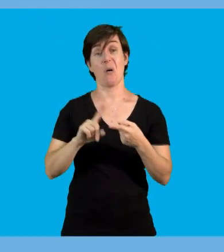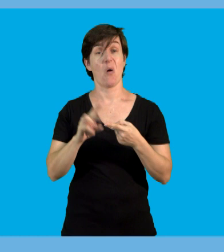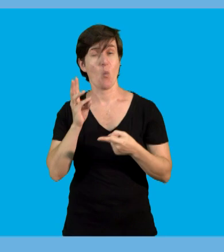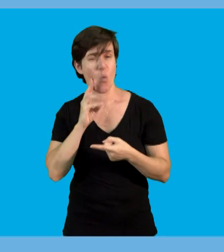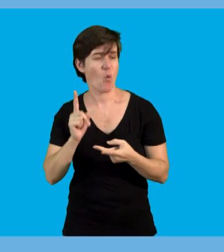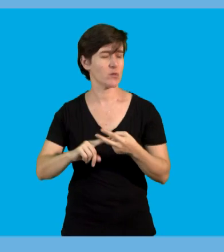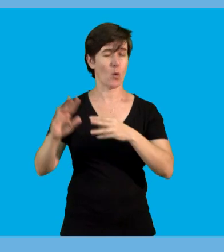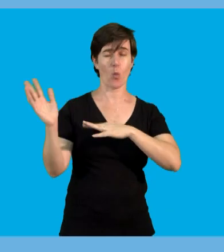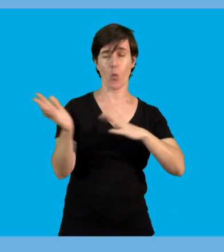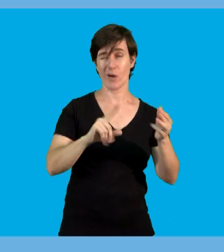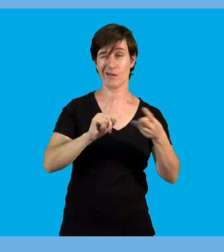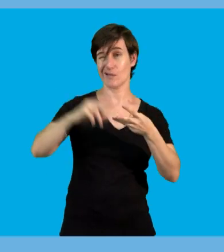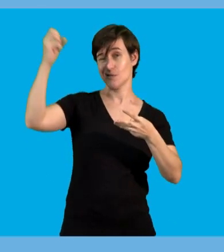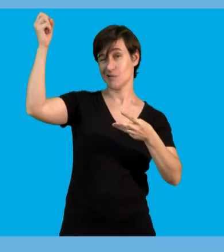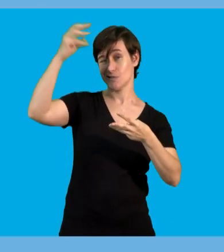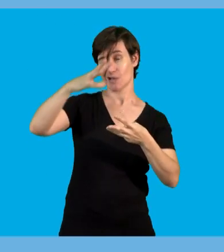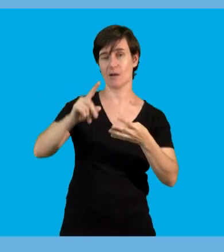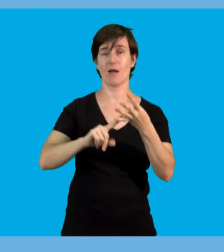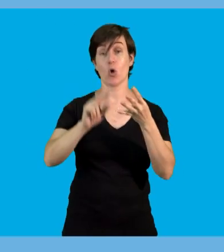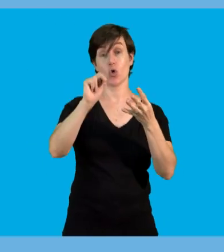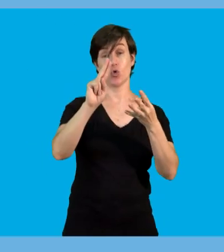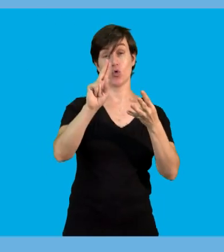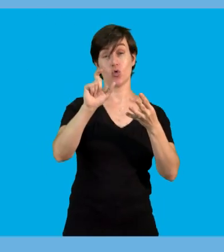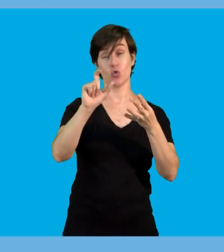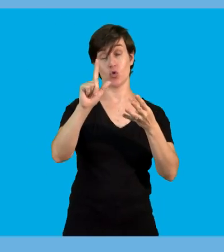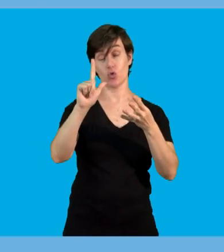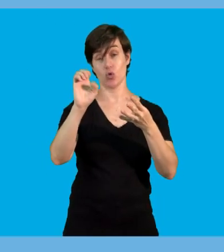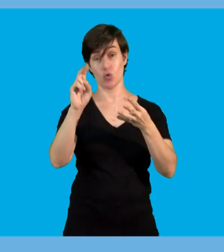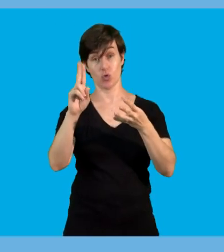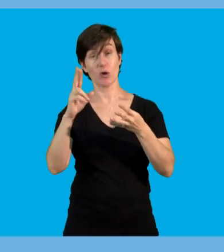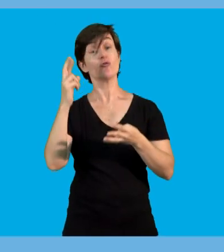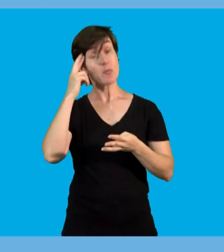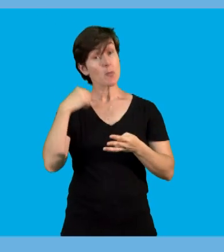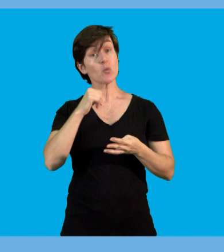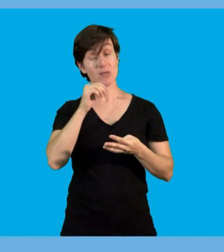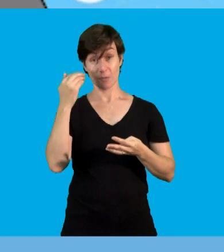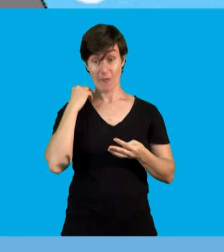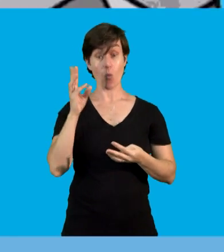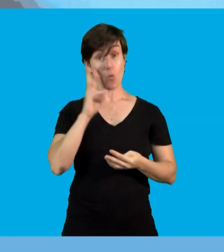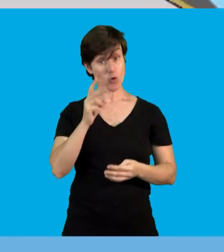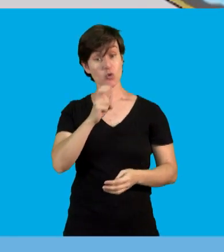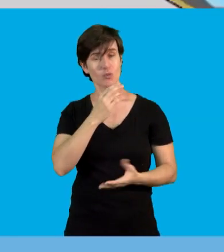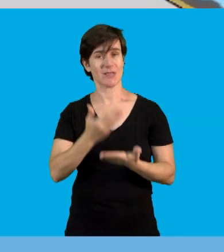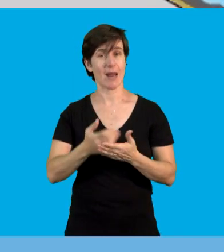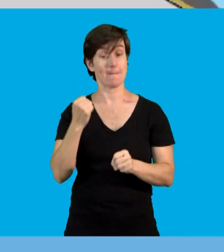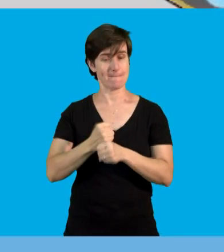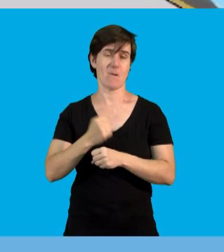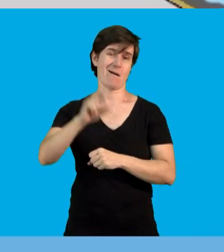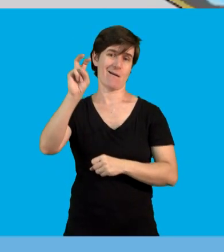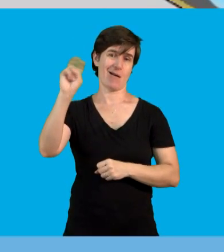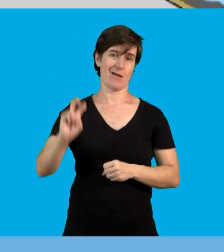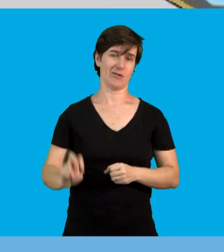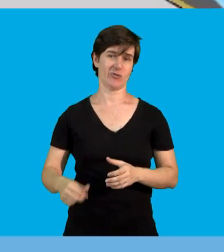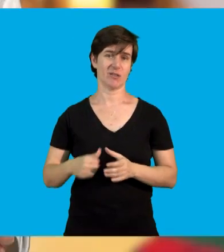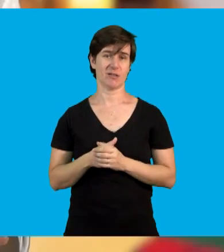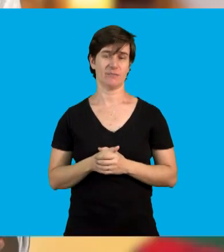1, water, wind, solar, and nuclear. Remember, we have said water can be used to generate electricity. So